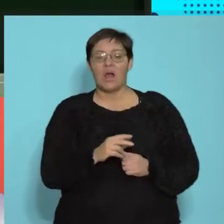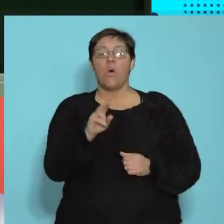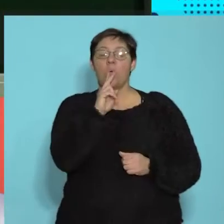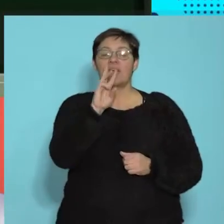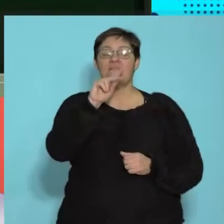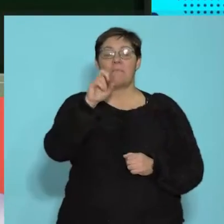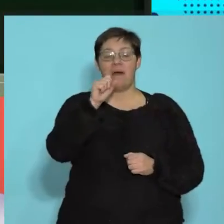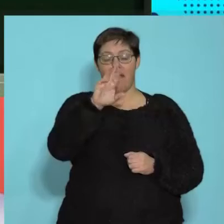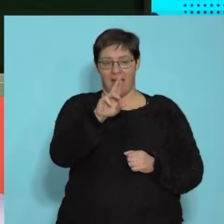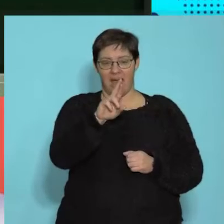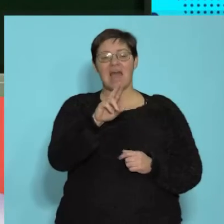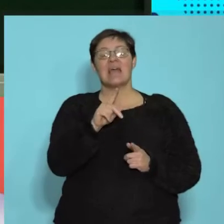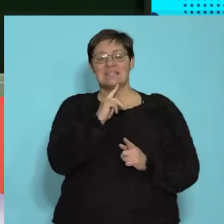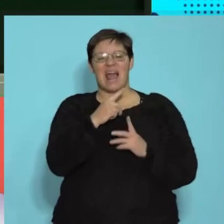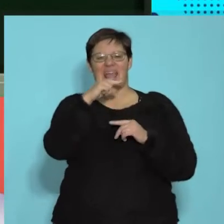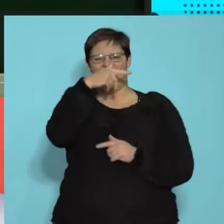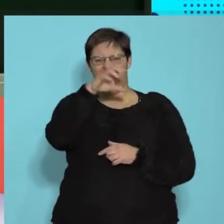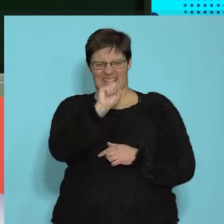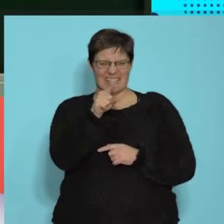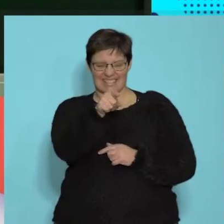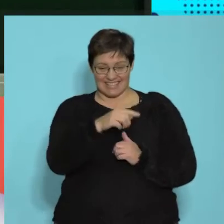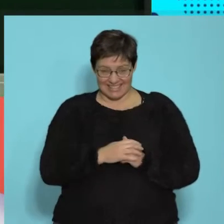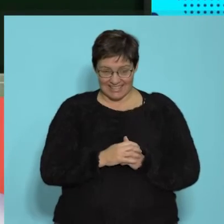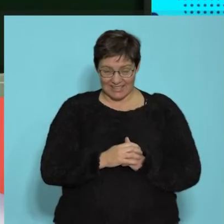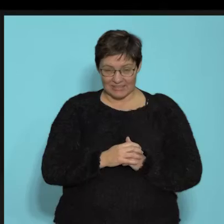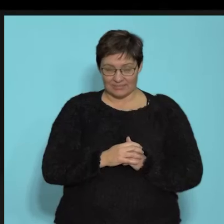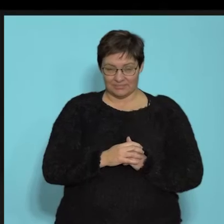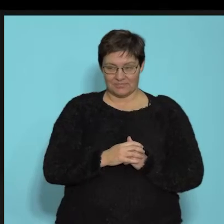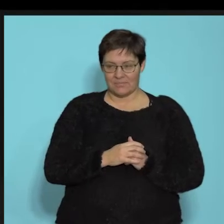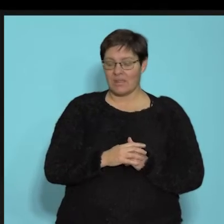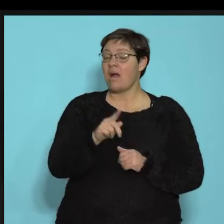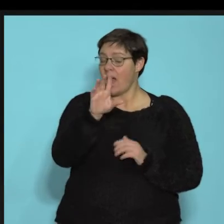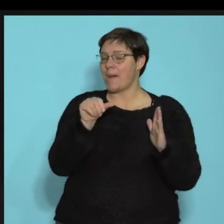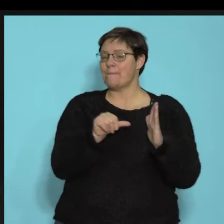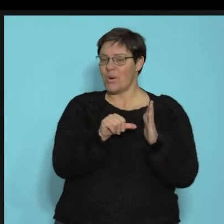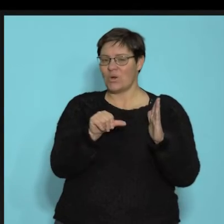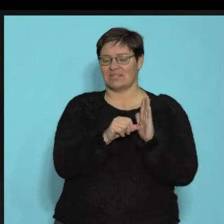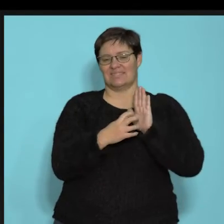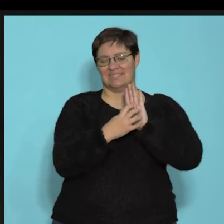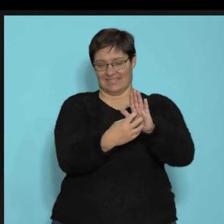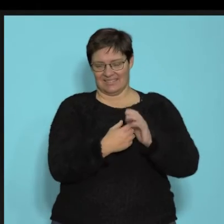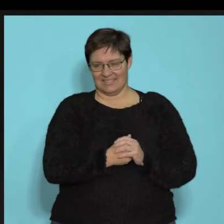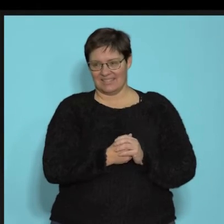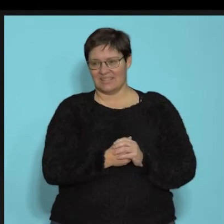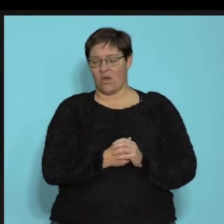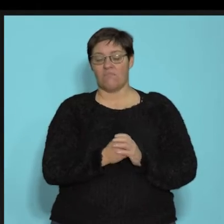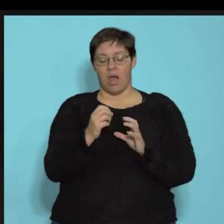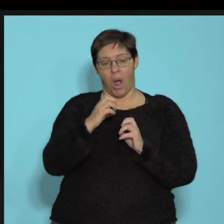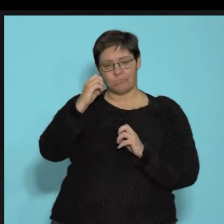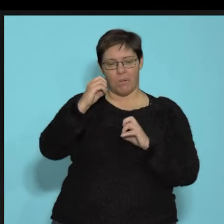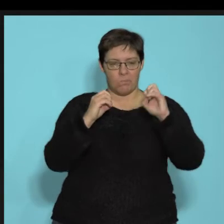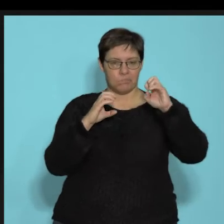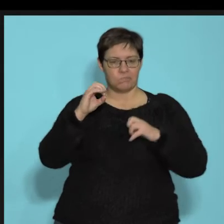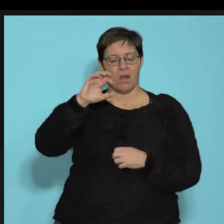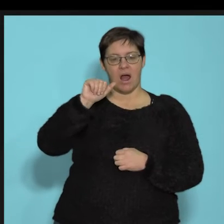it's water vapor, so it's in the form of a gas. So again, if we look at this very important diagram of the